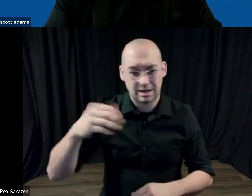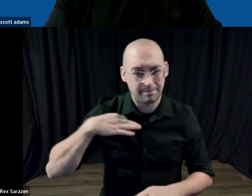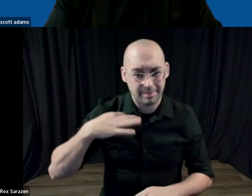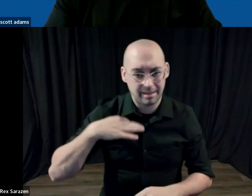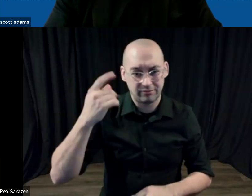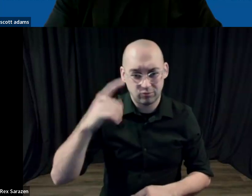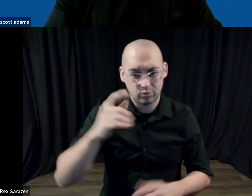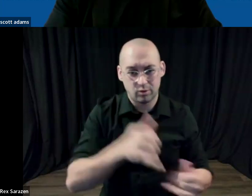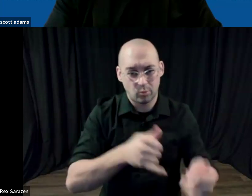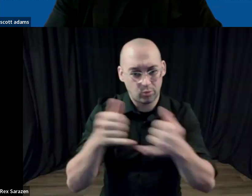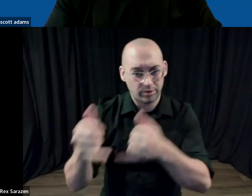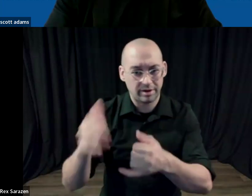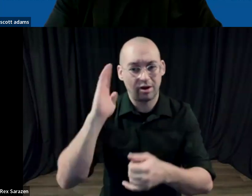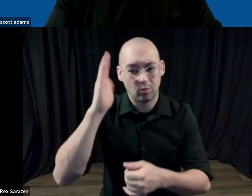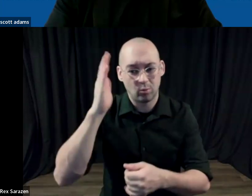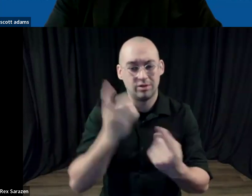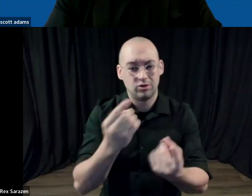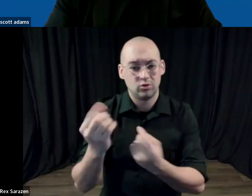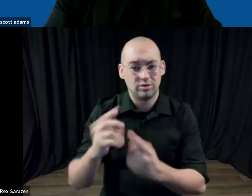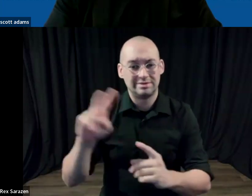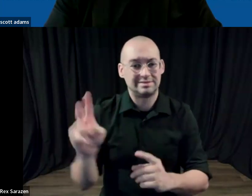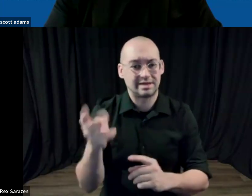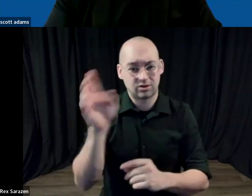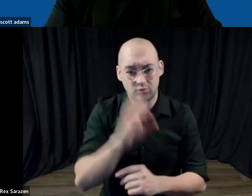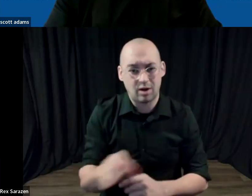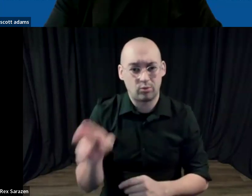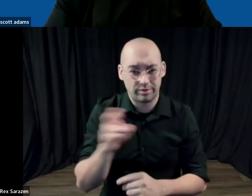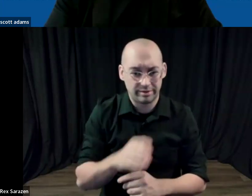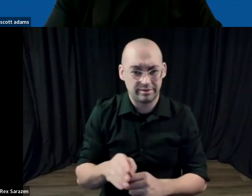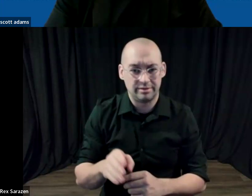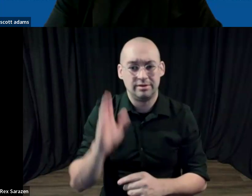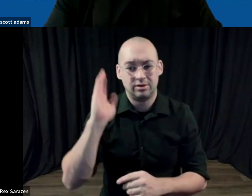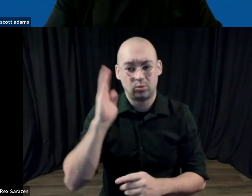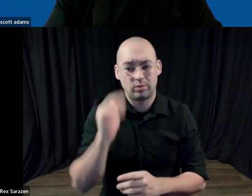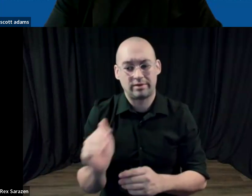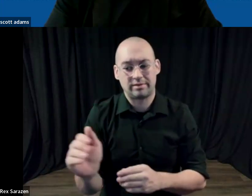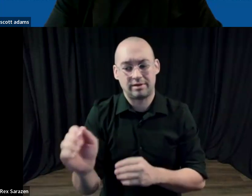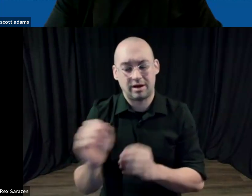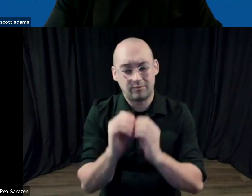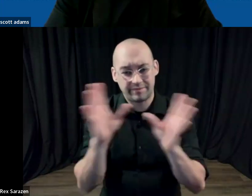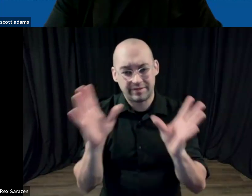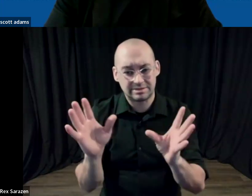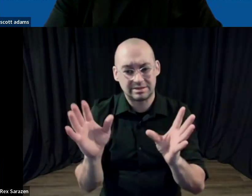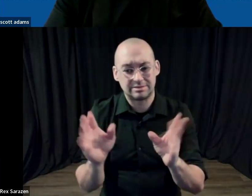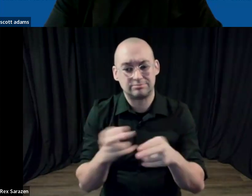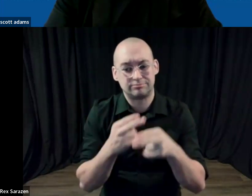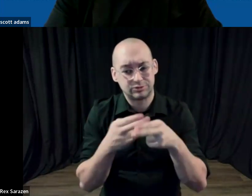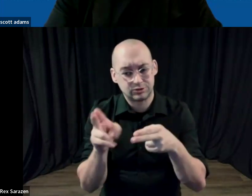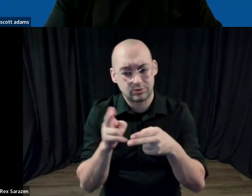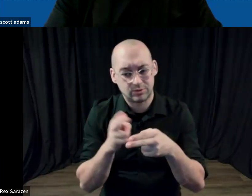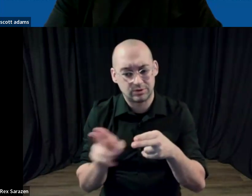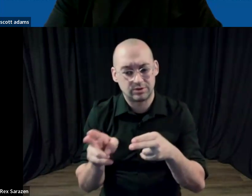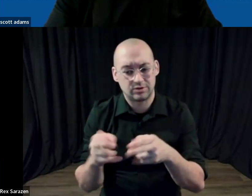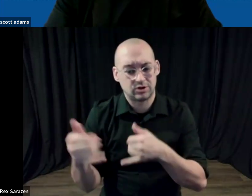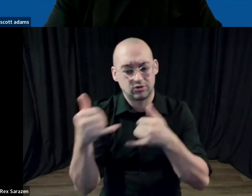will do a second round. It will obviously have a shorter